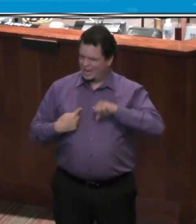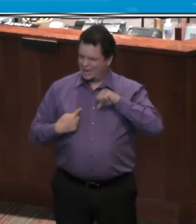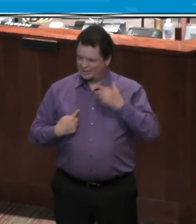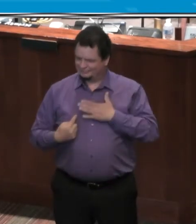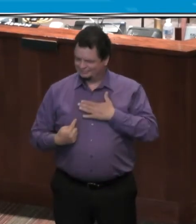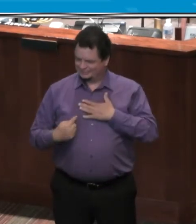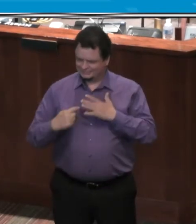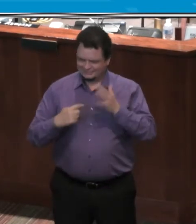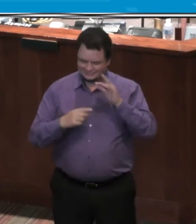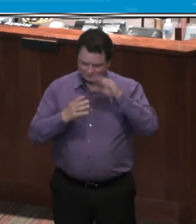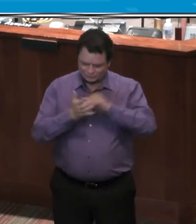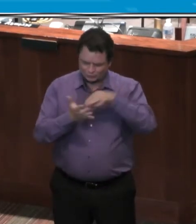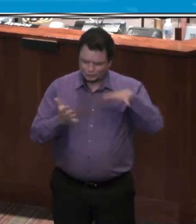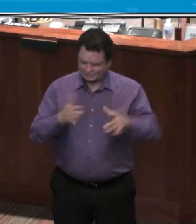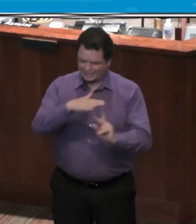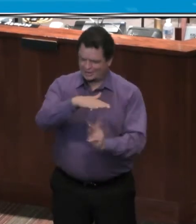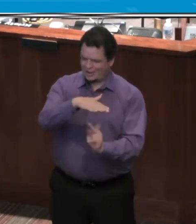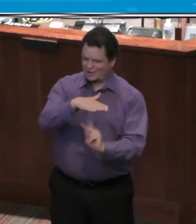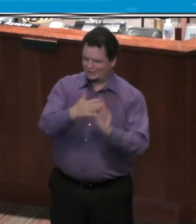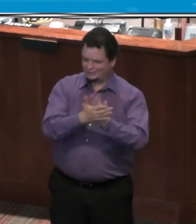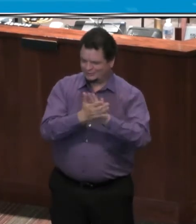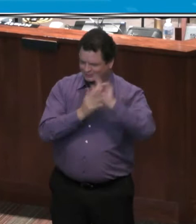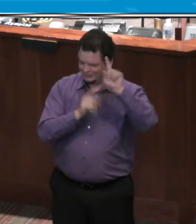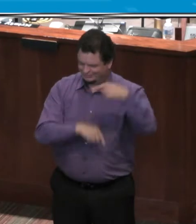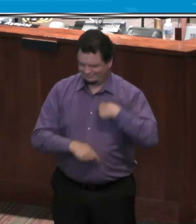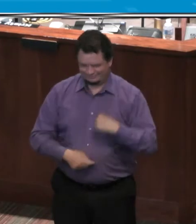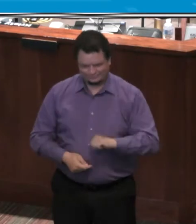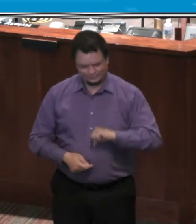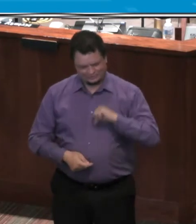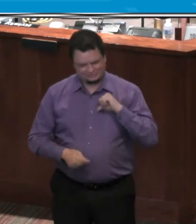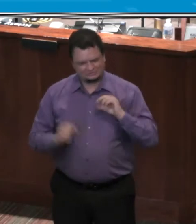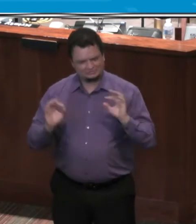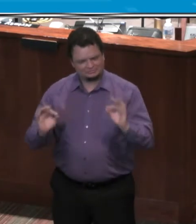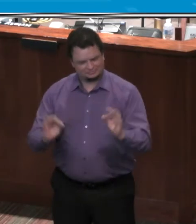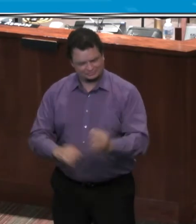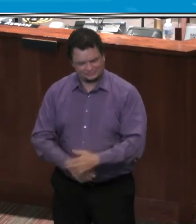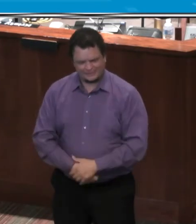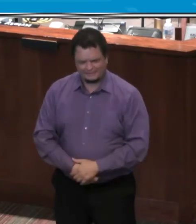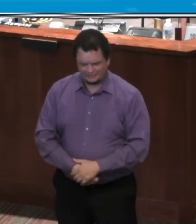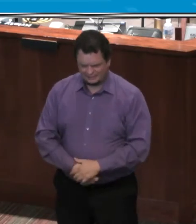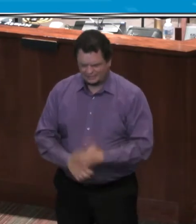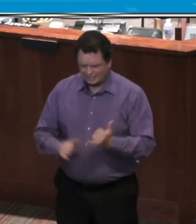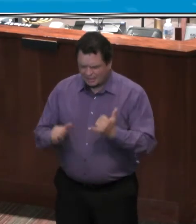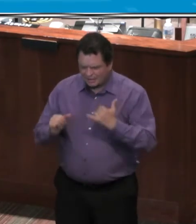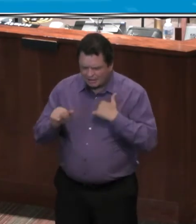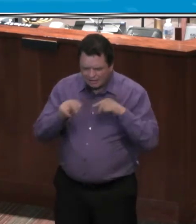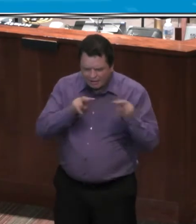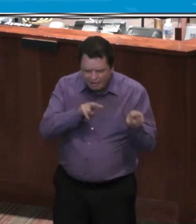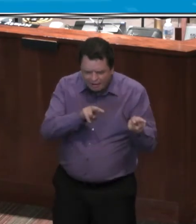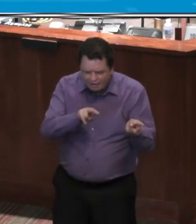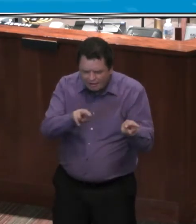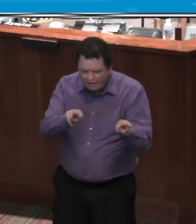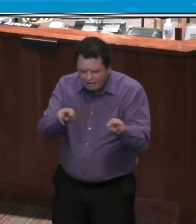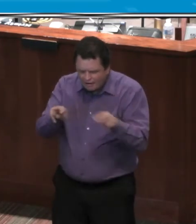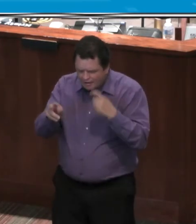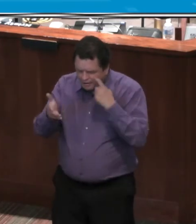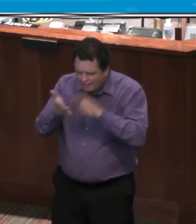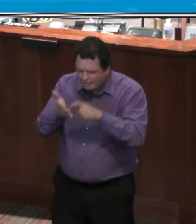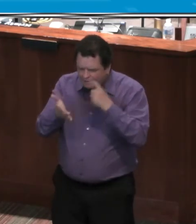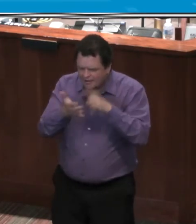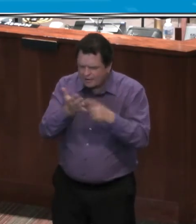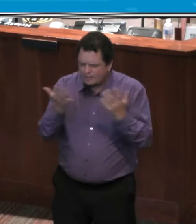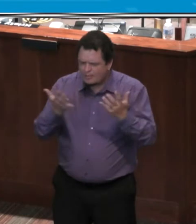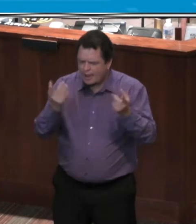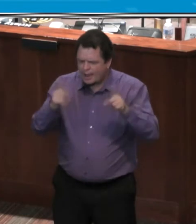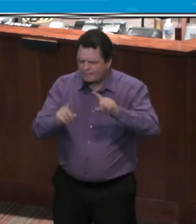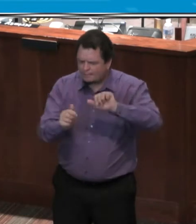see really the steps and the behind-the-scenes work that administrators and teachers had to